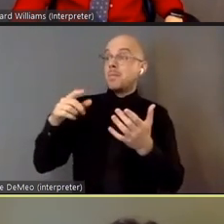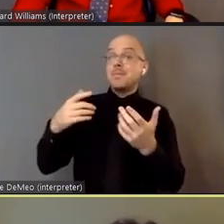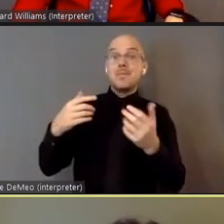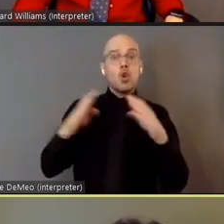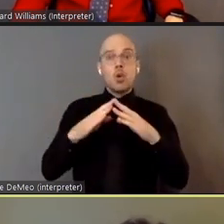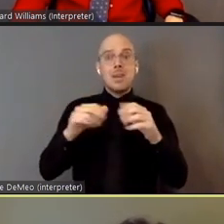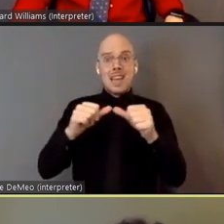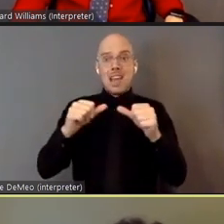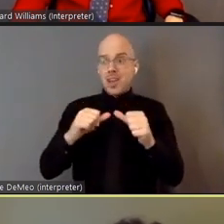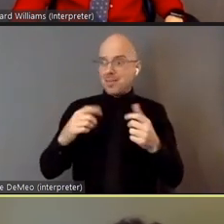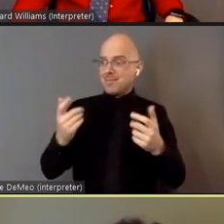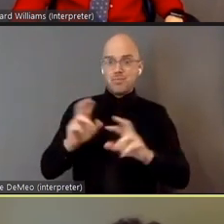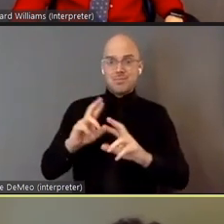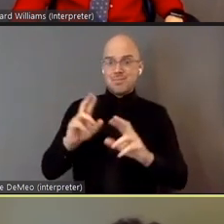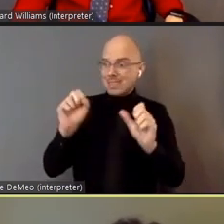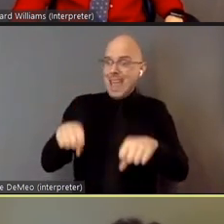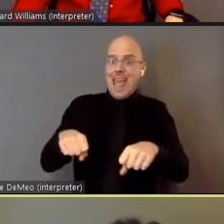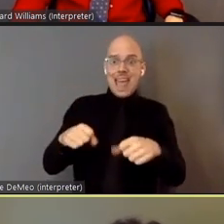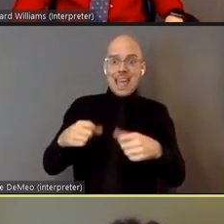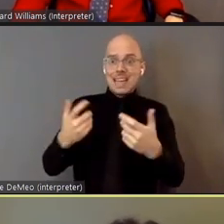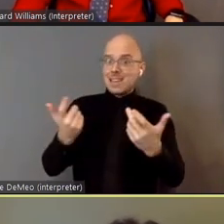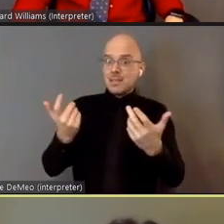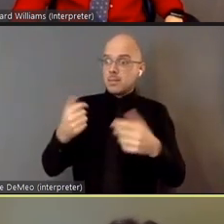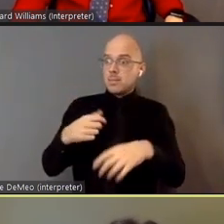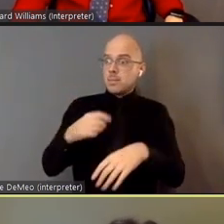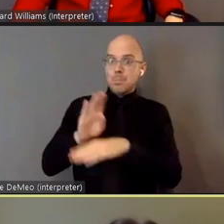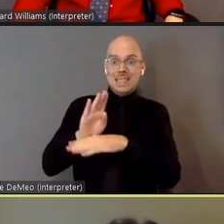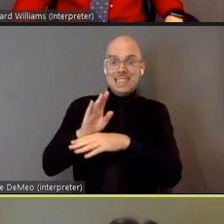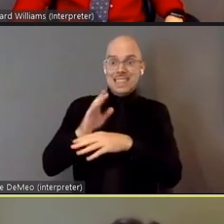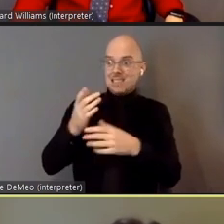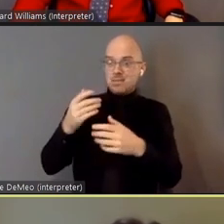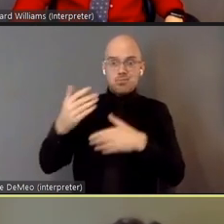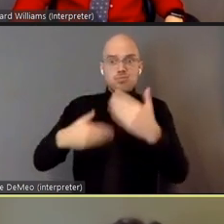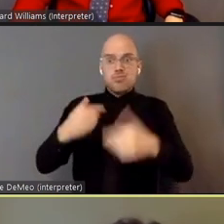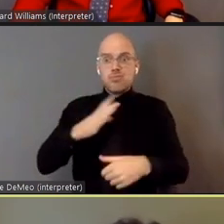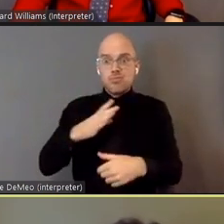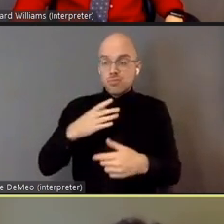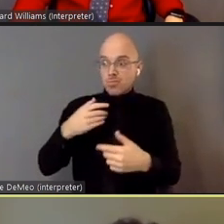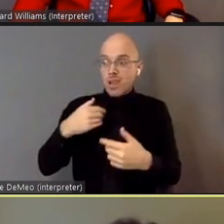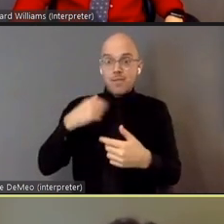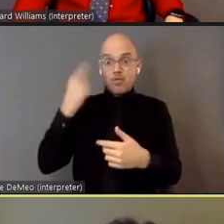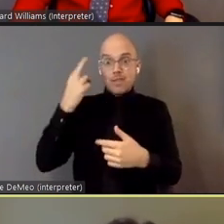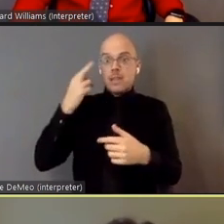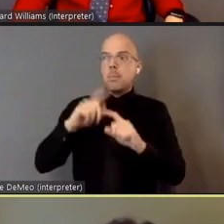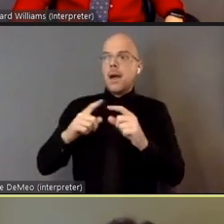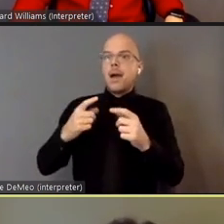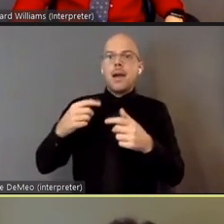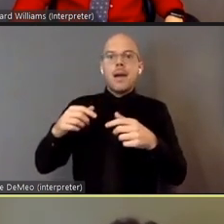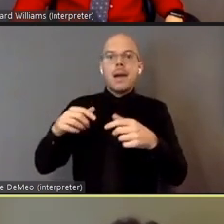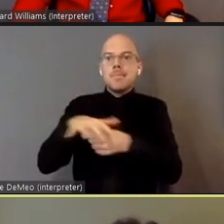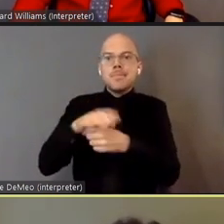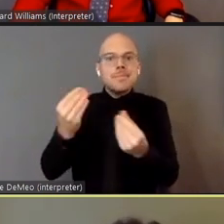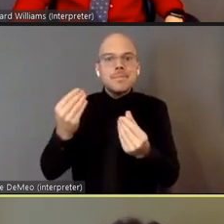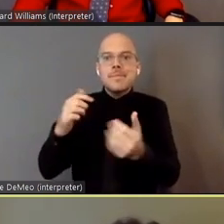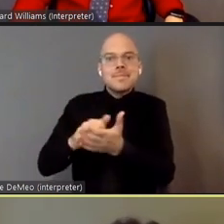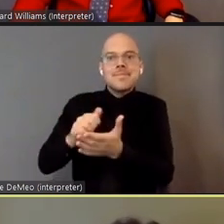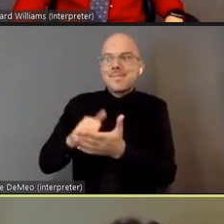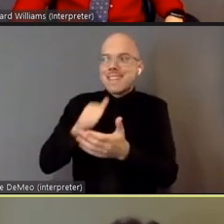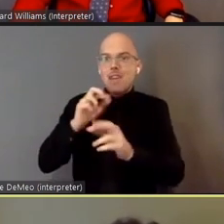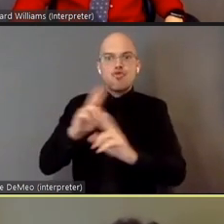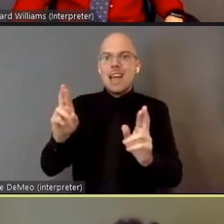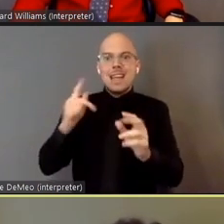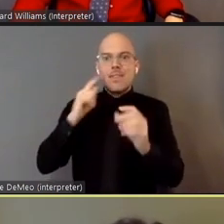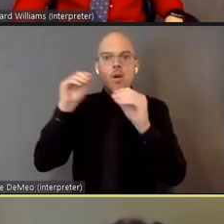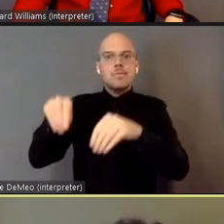where it's perfectly commercially viable to run that service. And so the commission has really committed